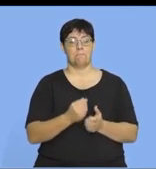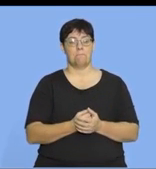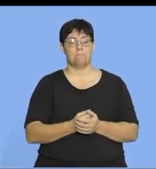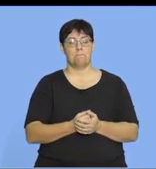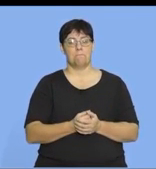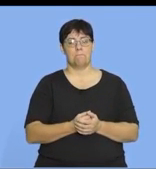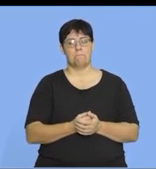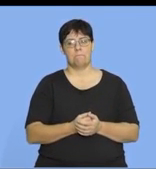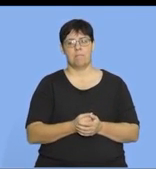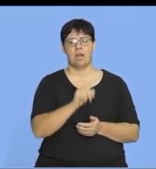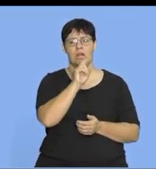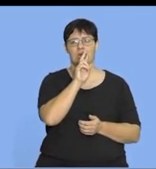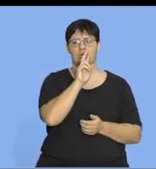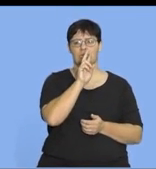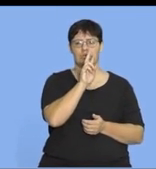get